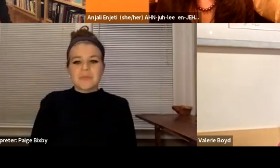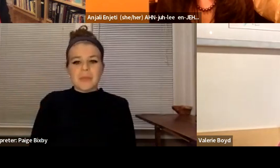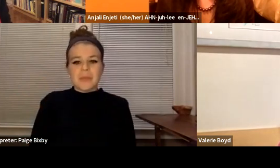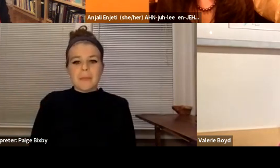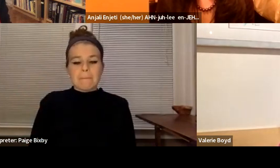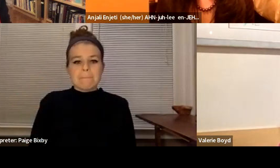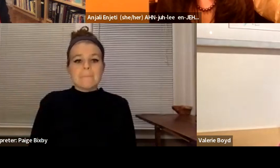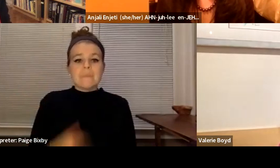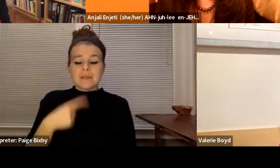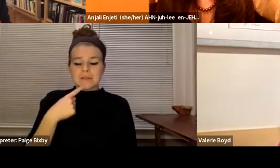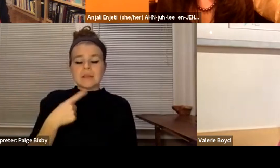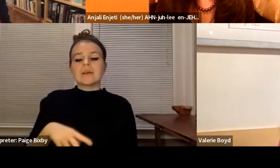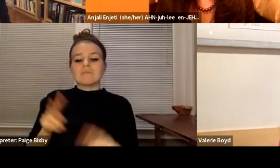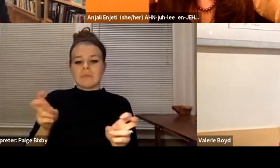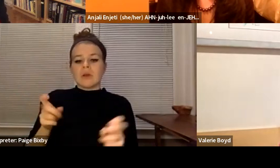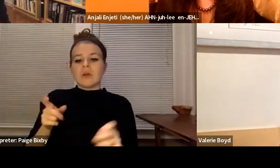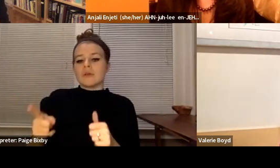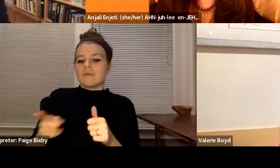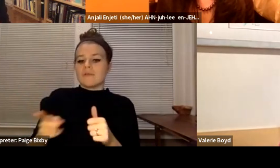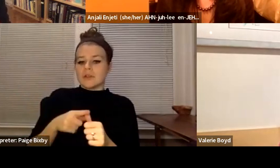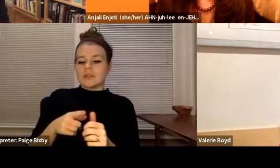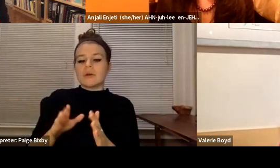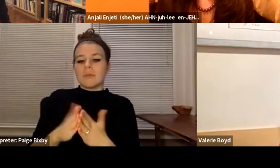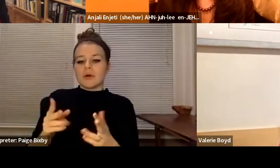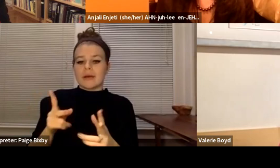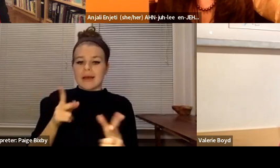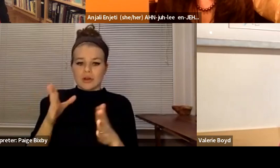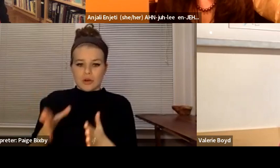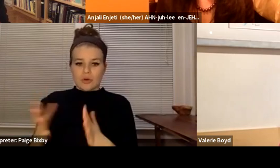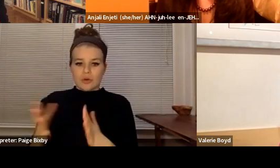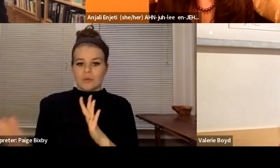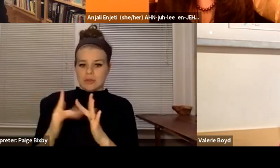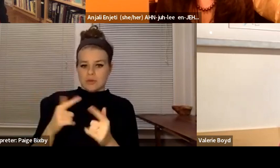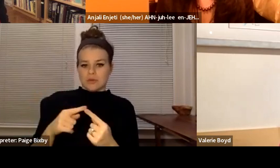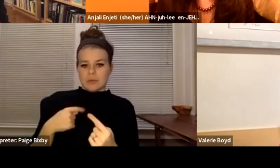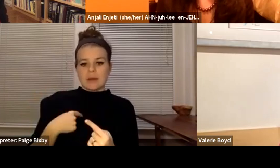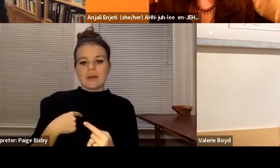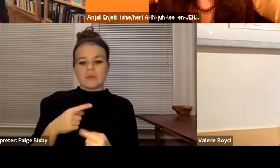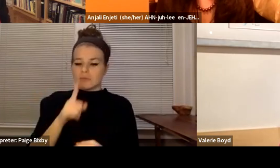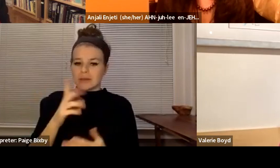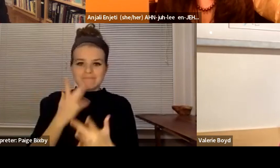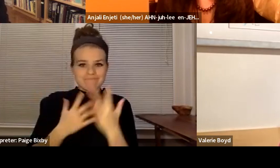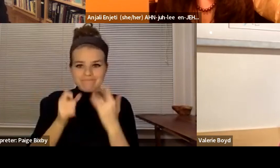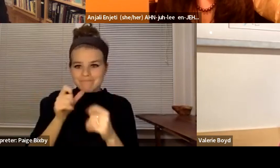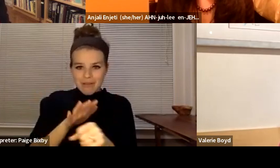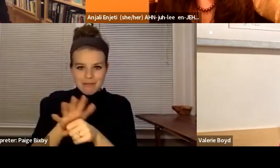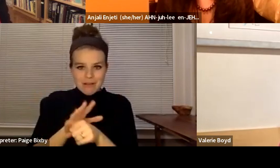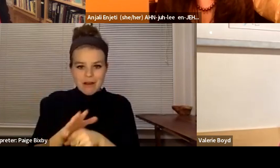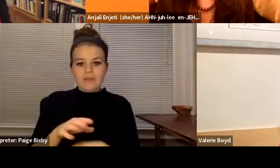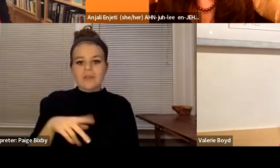and I said, you were the first book editor who reached out to me. There's historically been a serious absence of editors of color in publishing. And Valerie